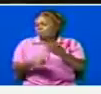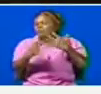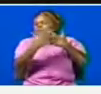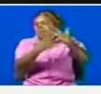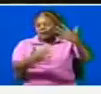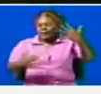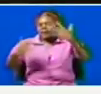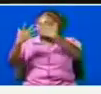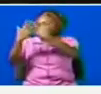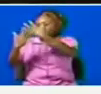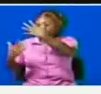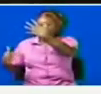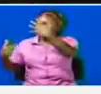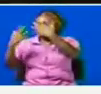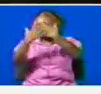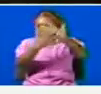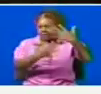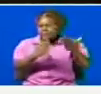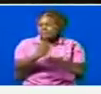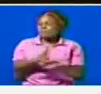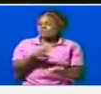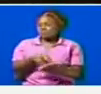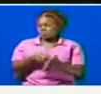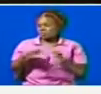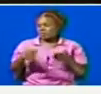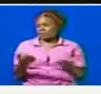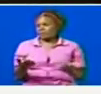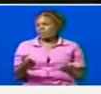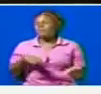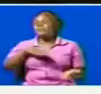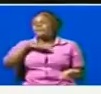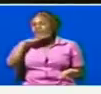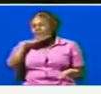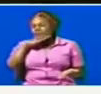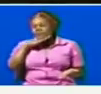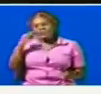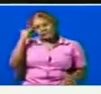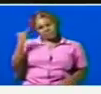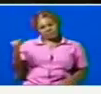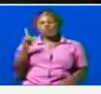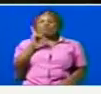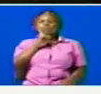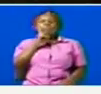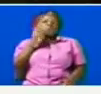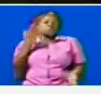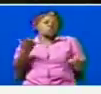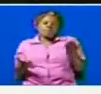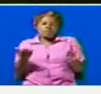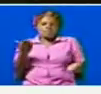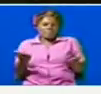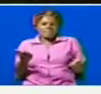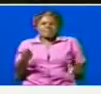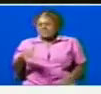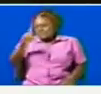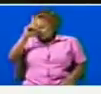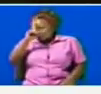bloodshed, serious injuries. In some cases, it has resulted to death. So you can imagine tomorrow perhaps would have been a